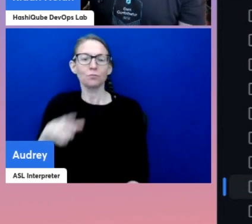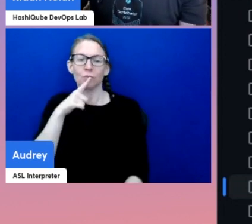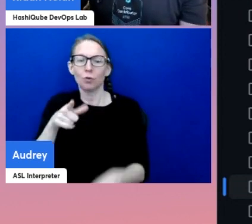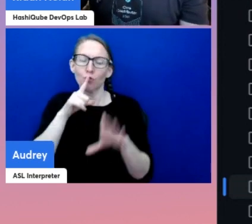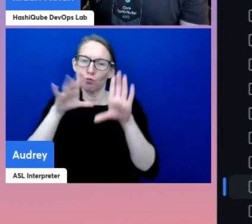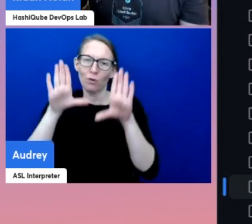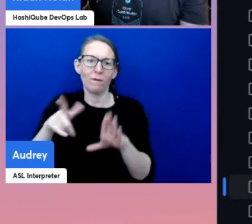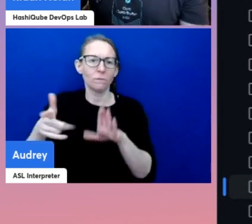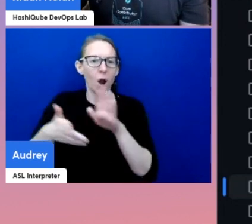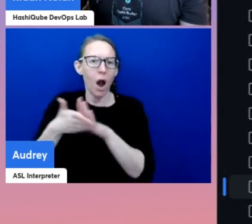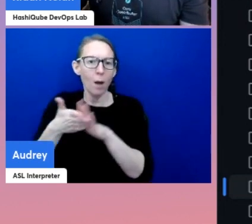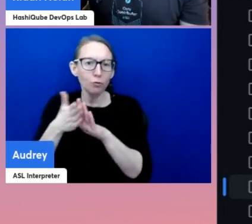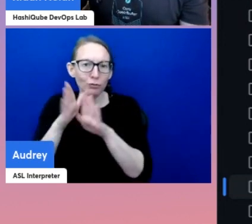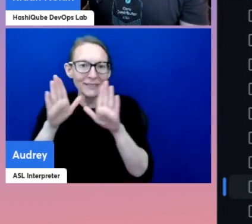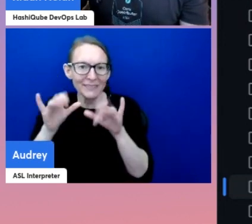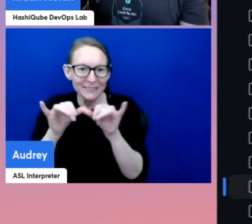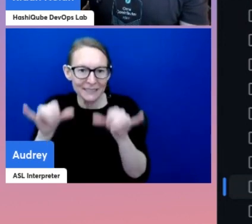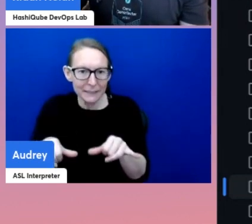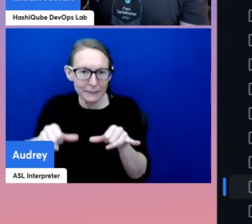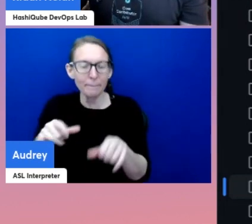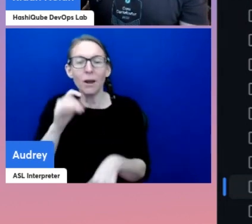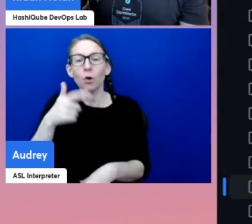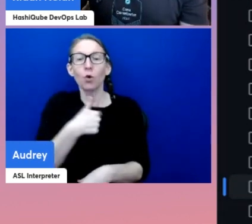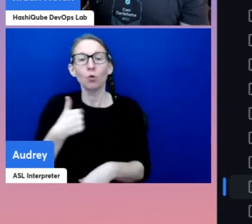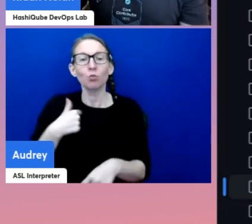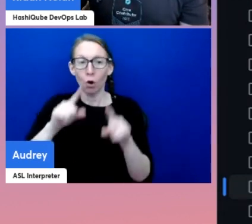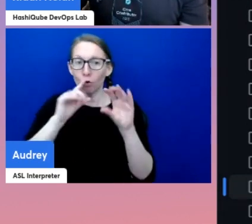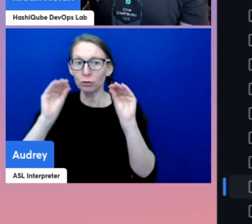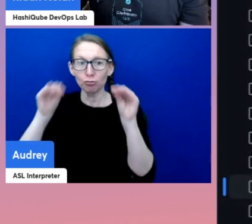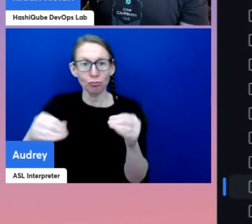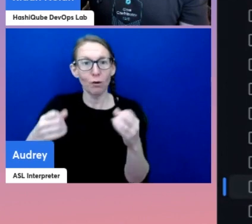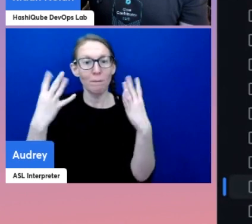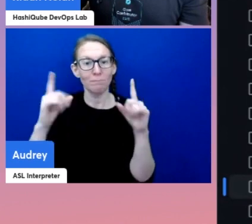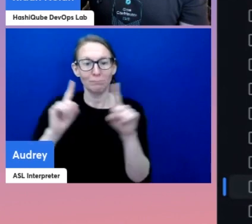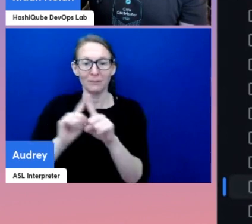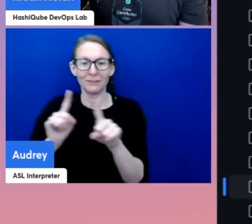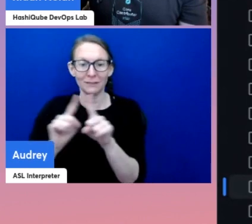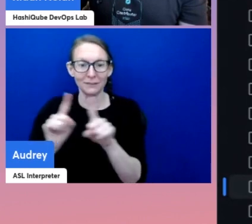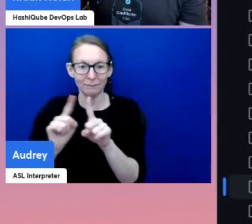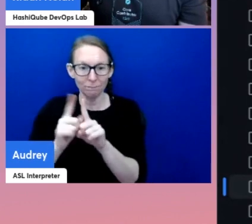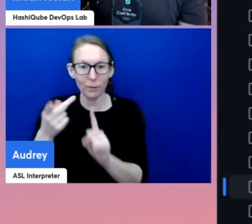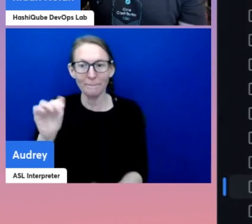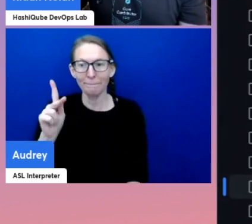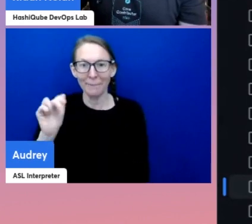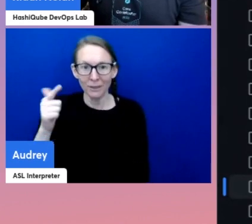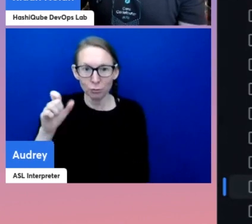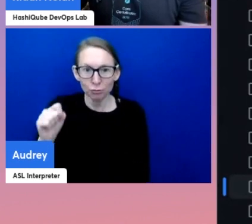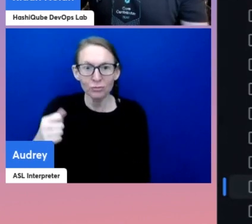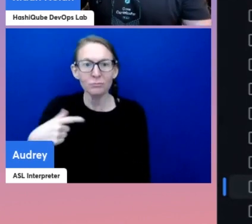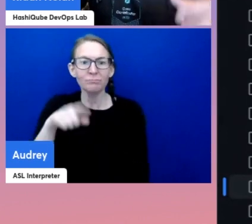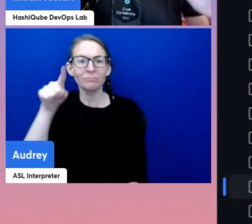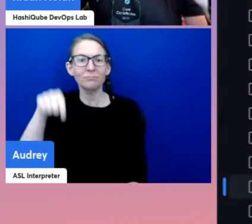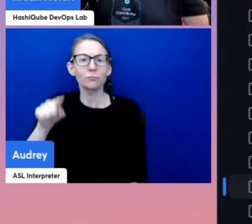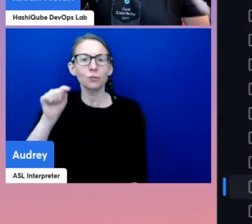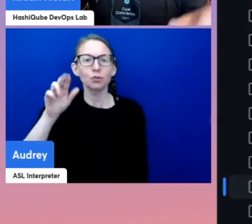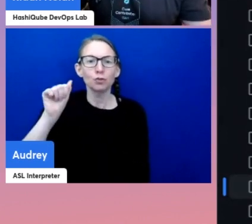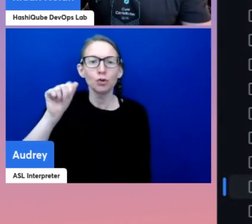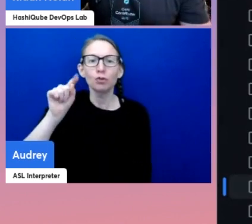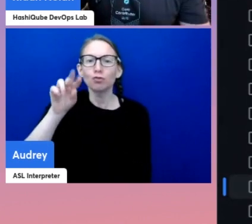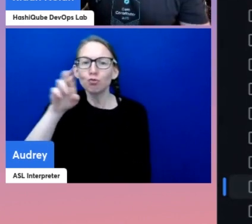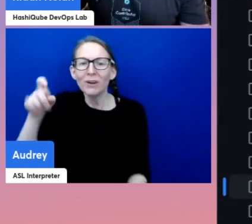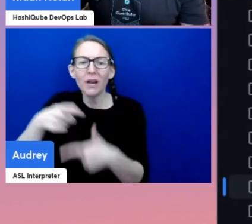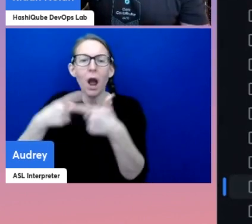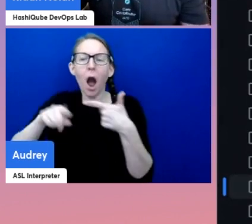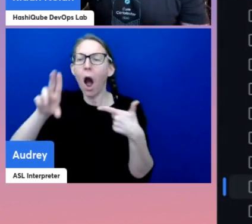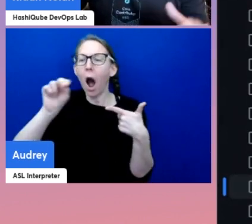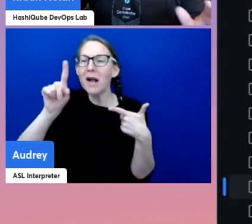system. And we are installing a bunch of packages, right? We're installing Tree, Unzip, Zip, Nano, Vim, and all